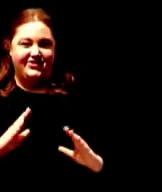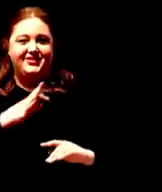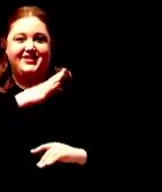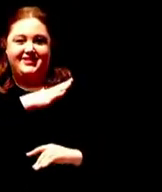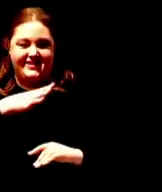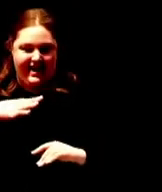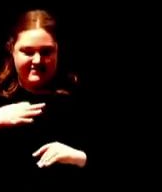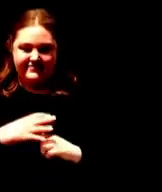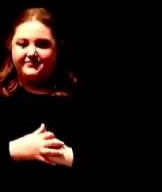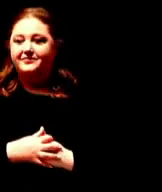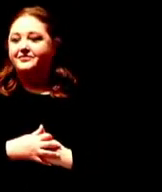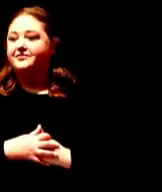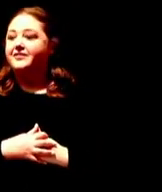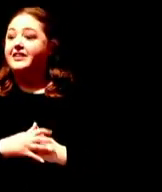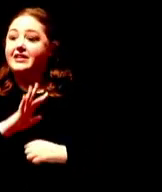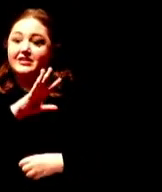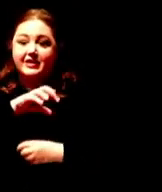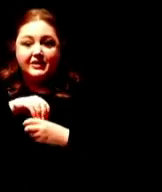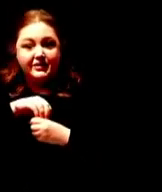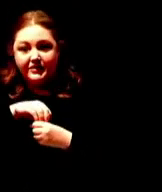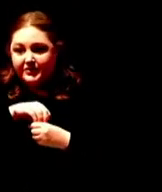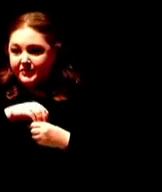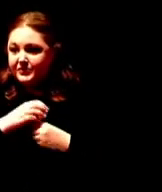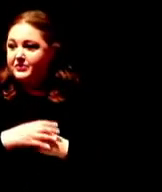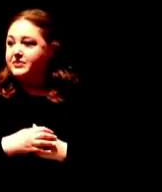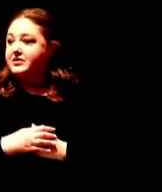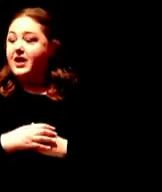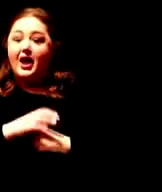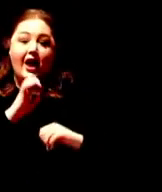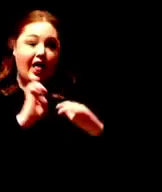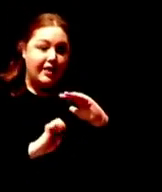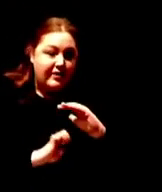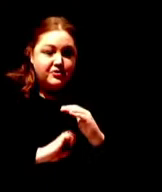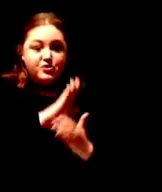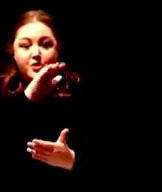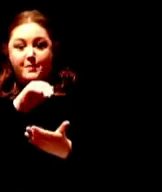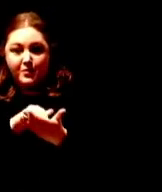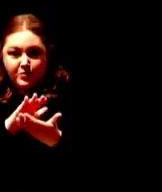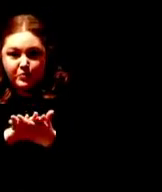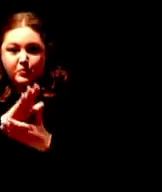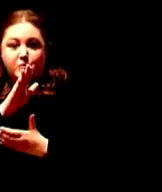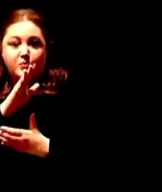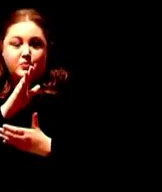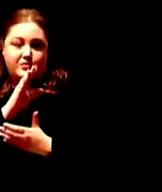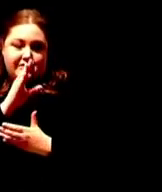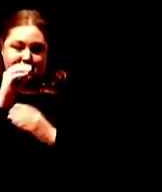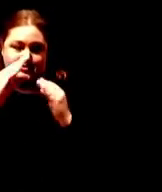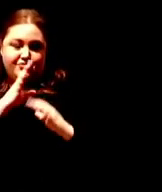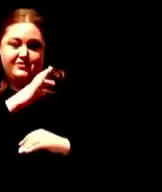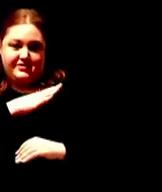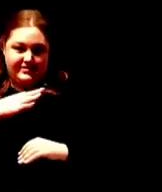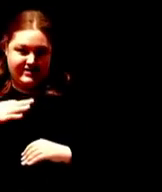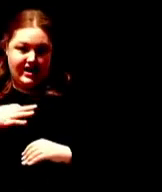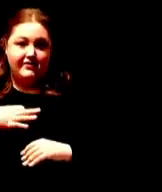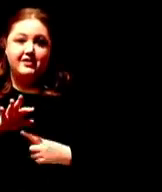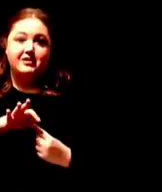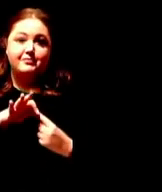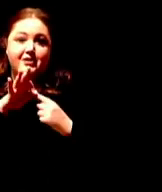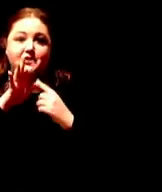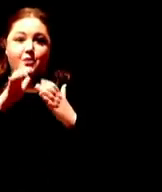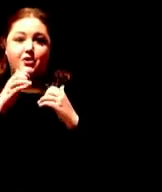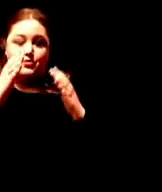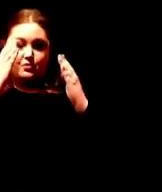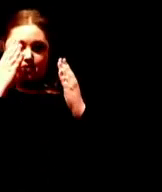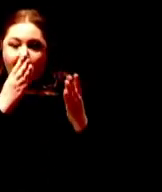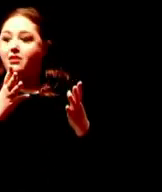staff, and this includes the former elementary and middle school teachers and staff. I especially want to